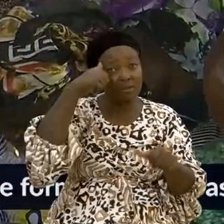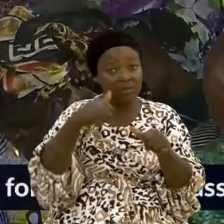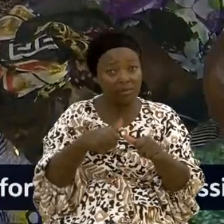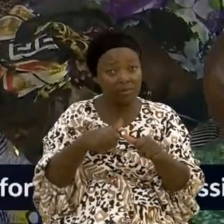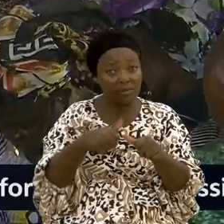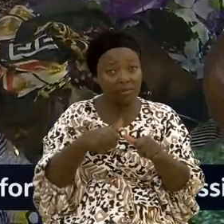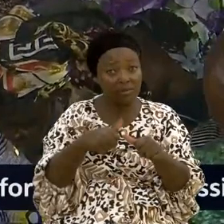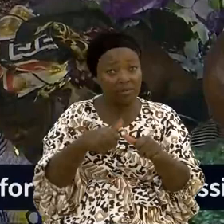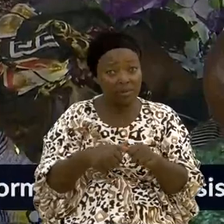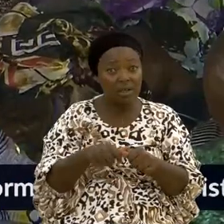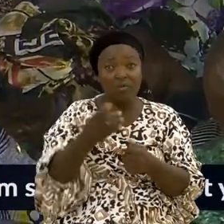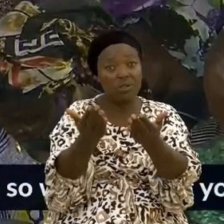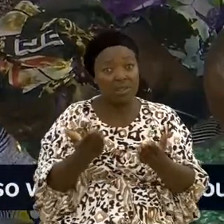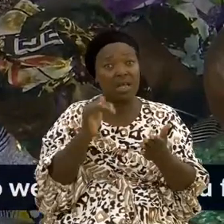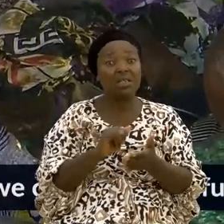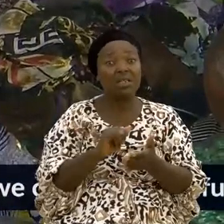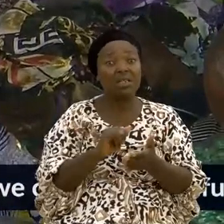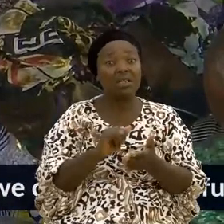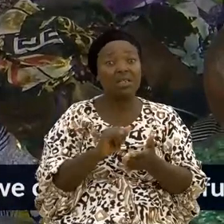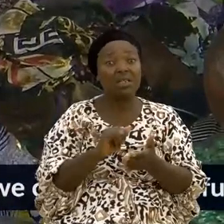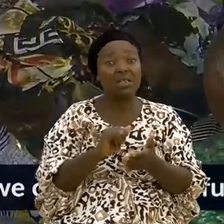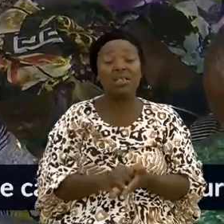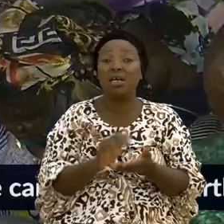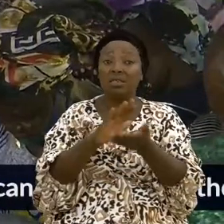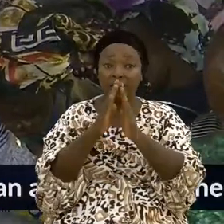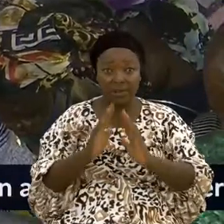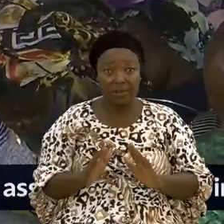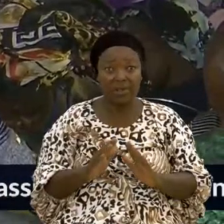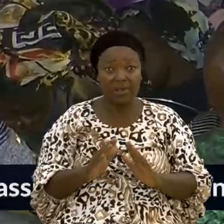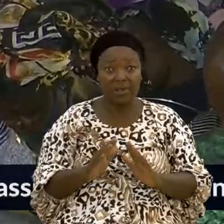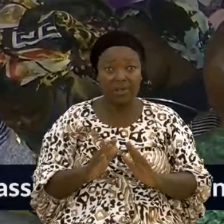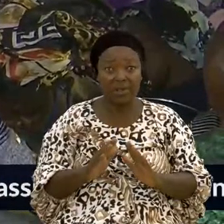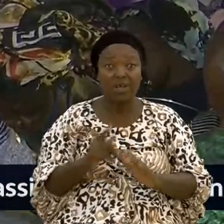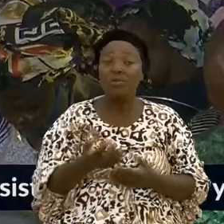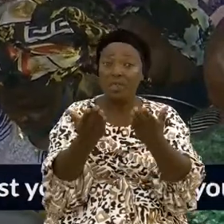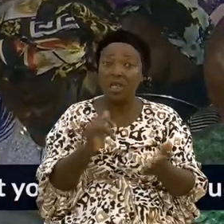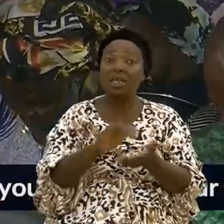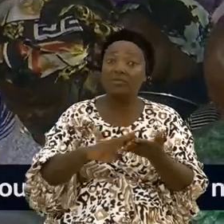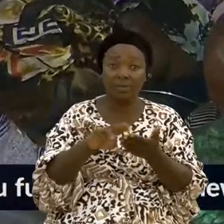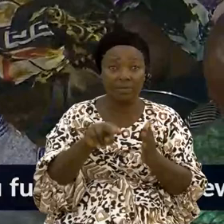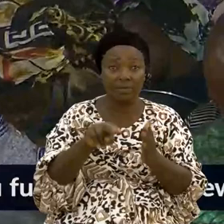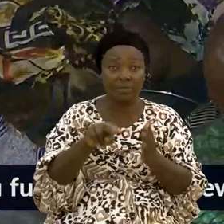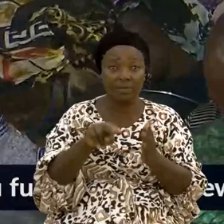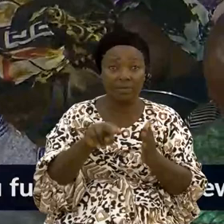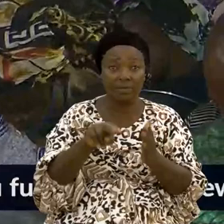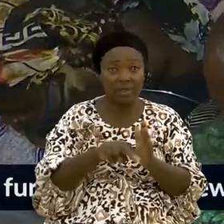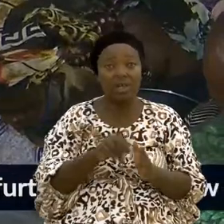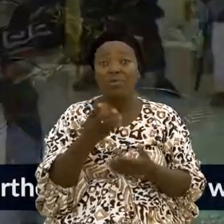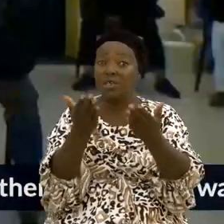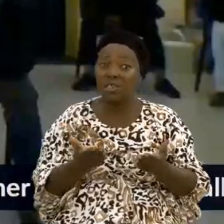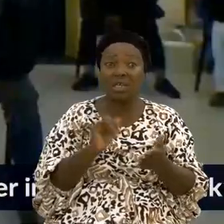desire that peace. You desire that forgiveness. You desire that